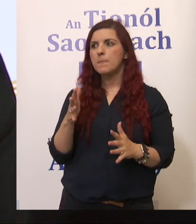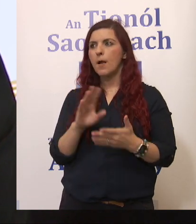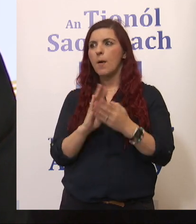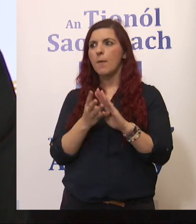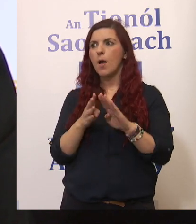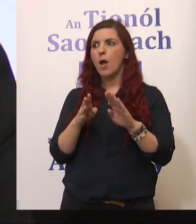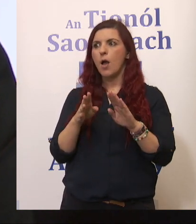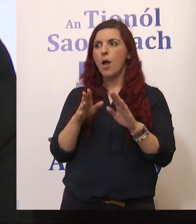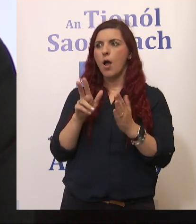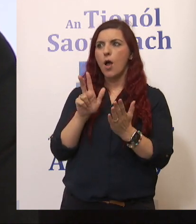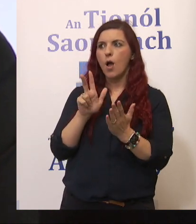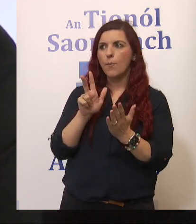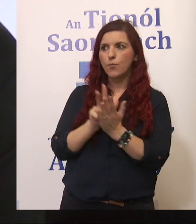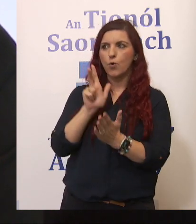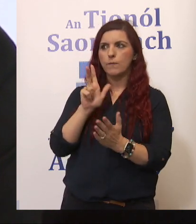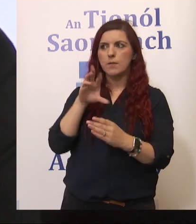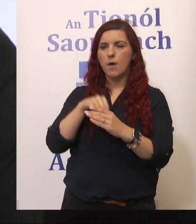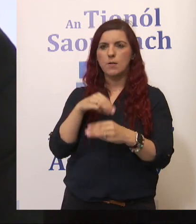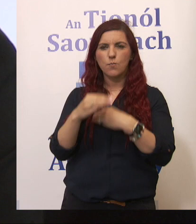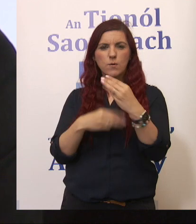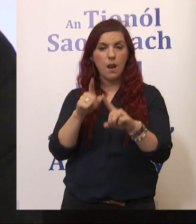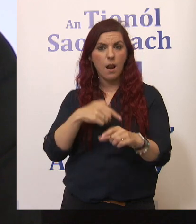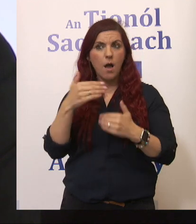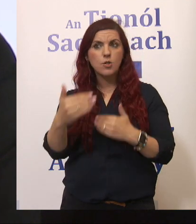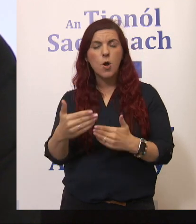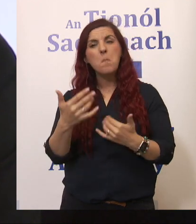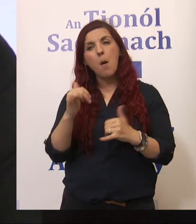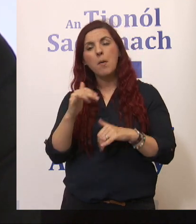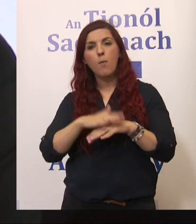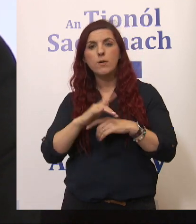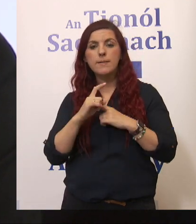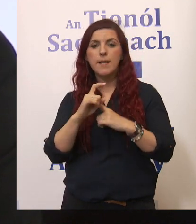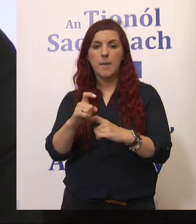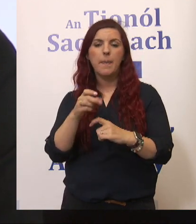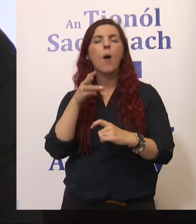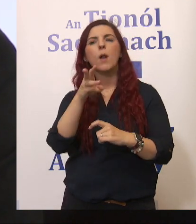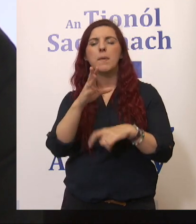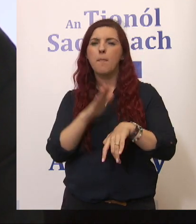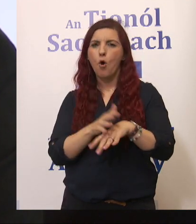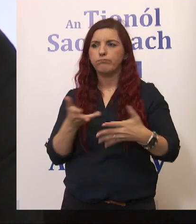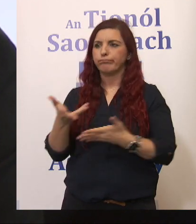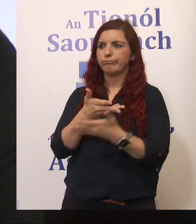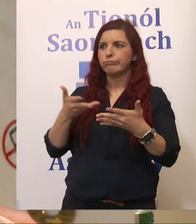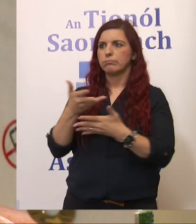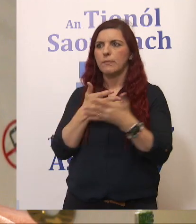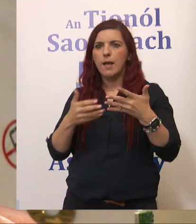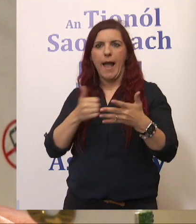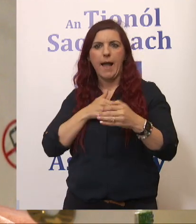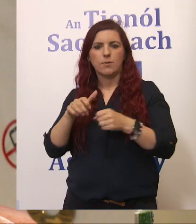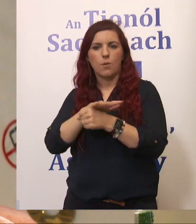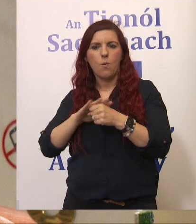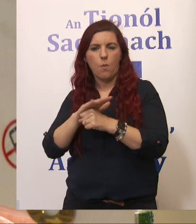approach to the planning process in the long term, I think is probably more debatable. And if things can be thrashed out at that more localised level, you might in the long run get